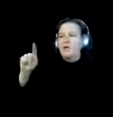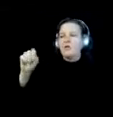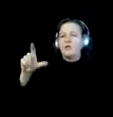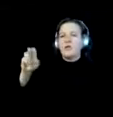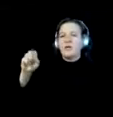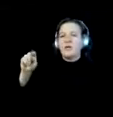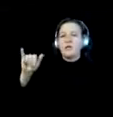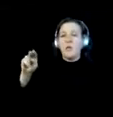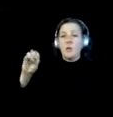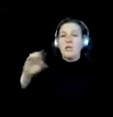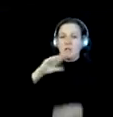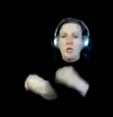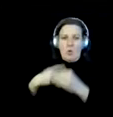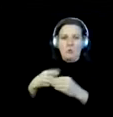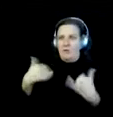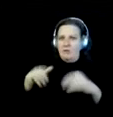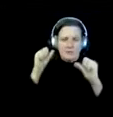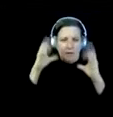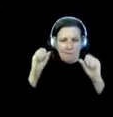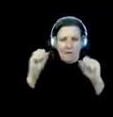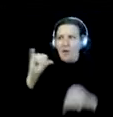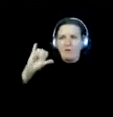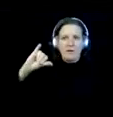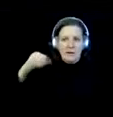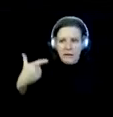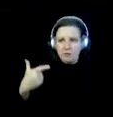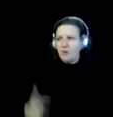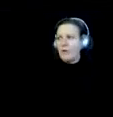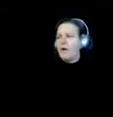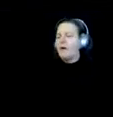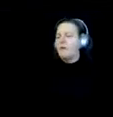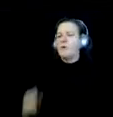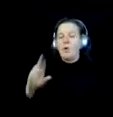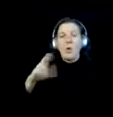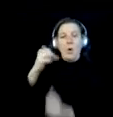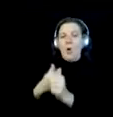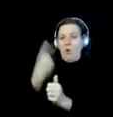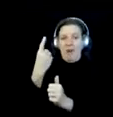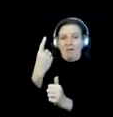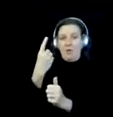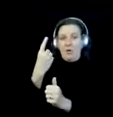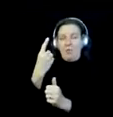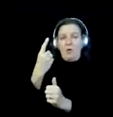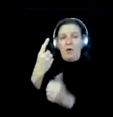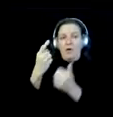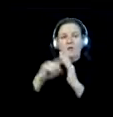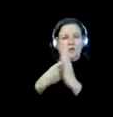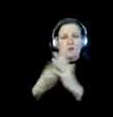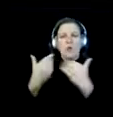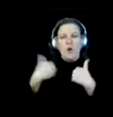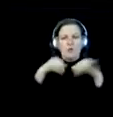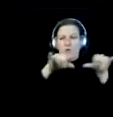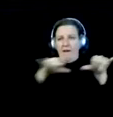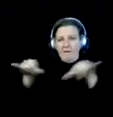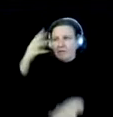amazingly, like an Instagram, or like everyone kind of starts to have similar features,